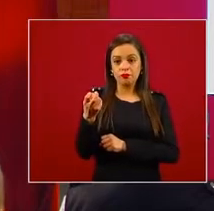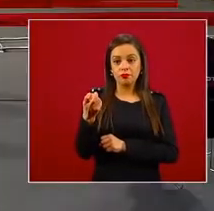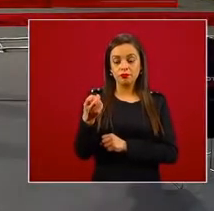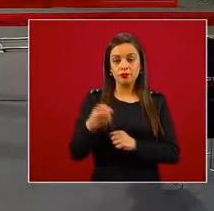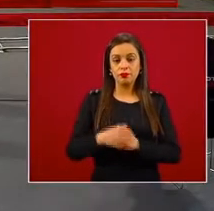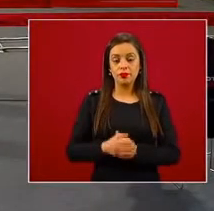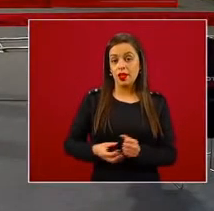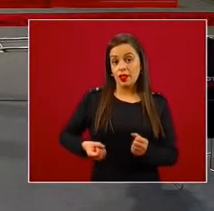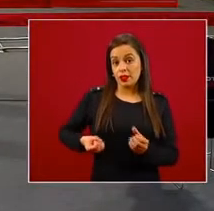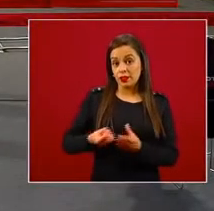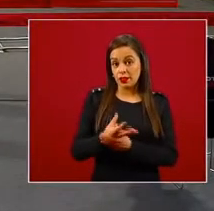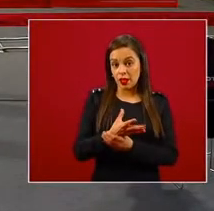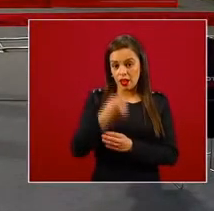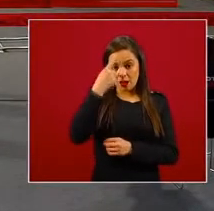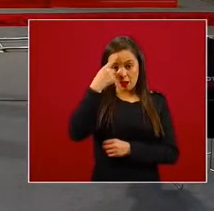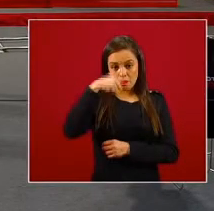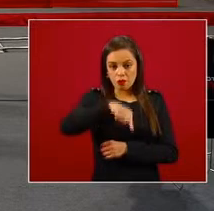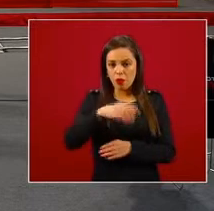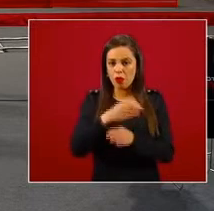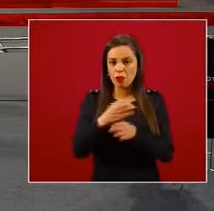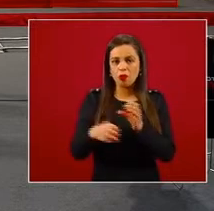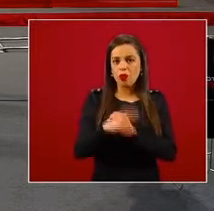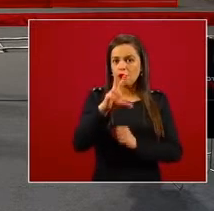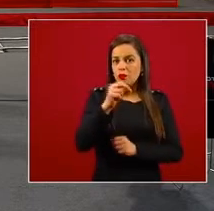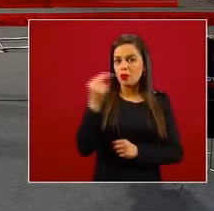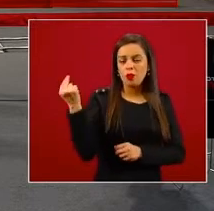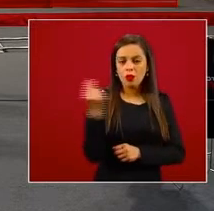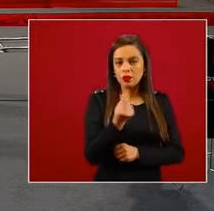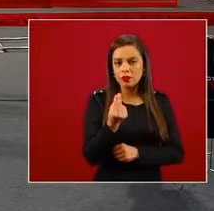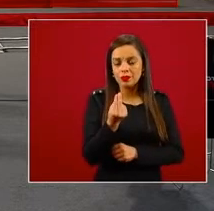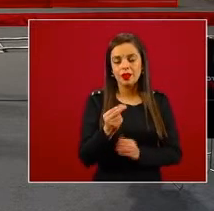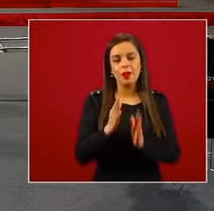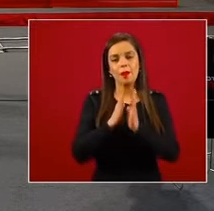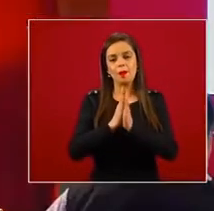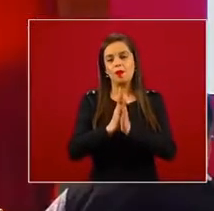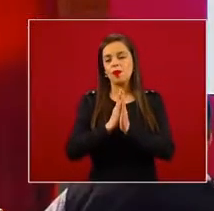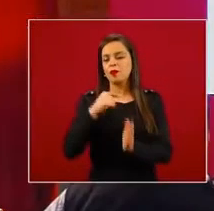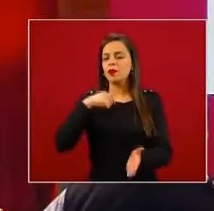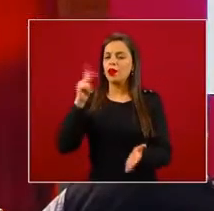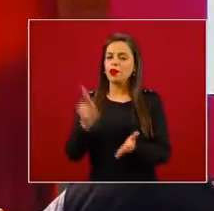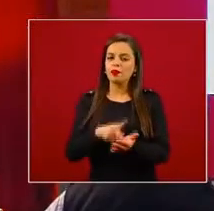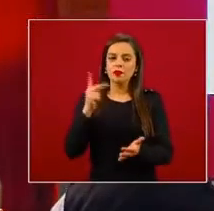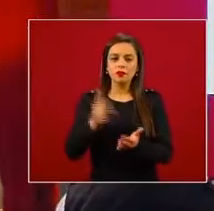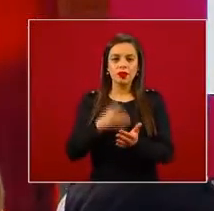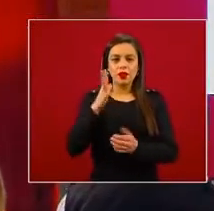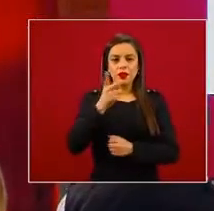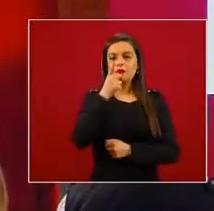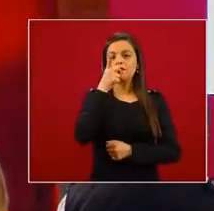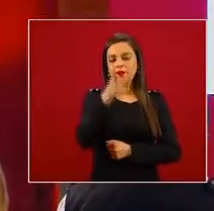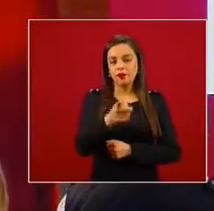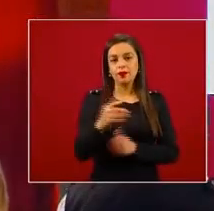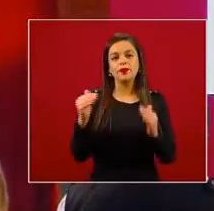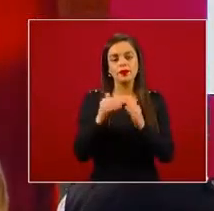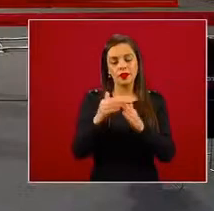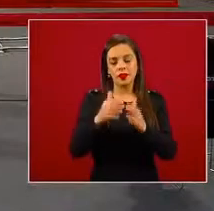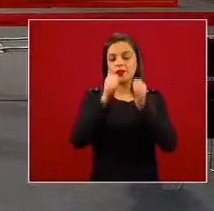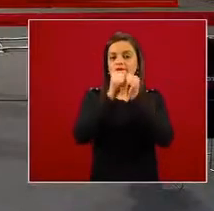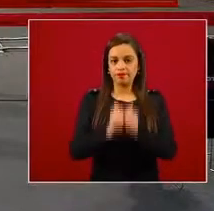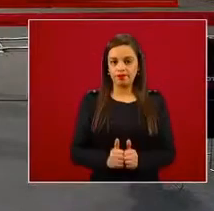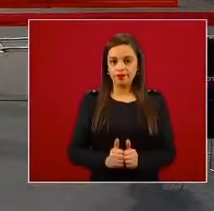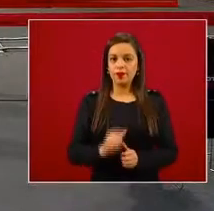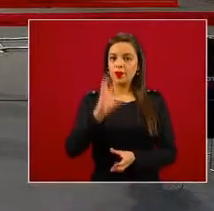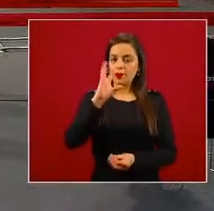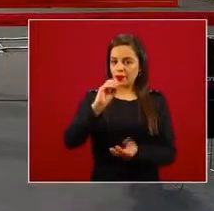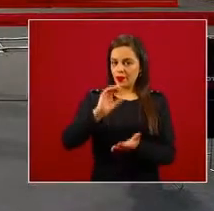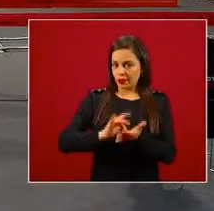and that por favor, particular mobility on como your end hemos was not dicho due to en repetidas an ocasiones, essential quédate en reason. casa. Muchas Please, gracias. just as we